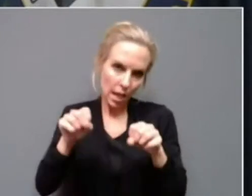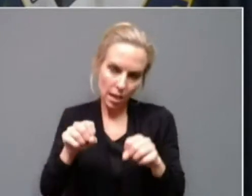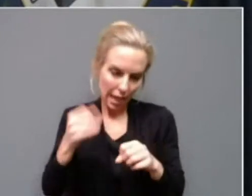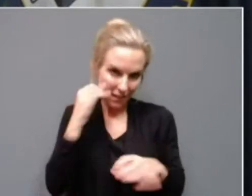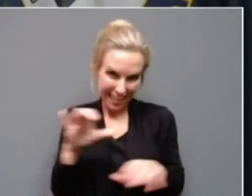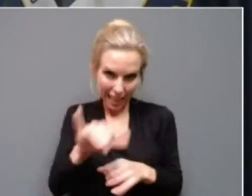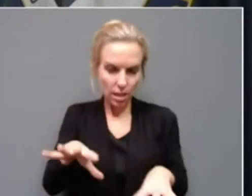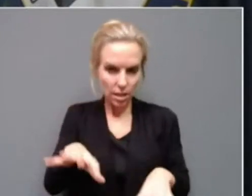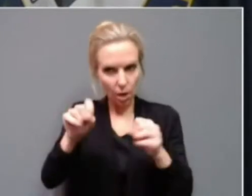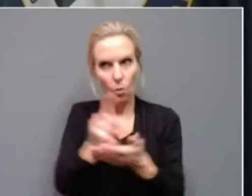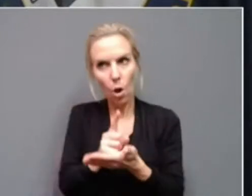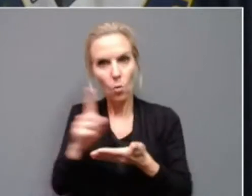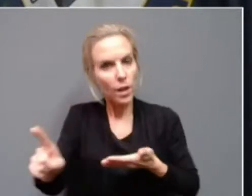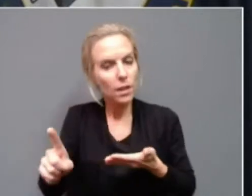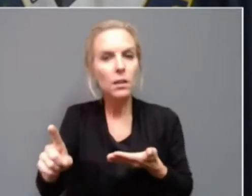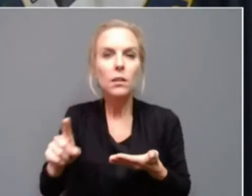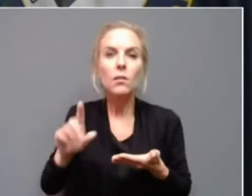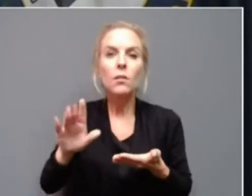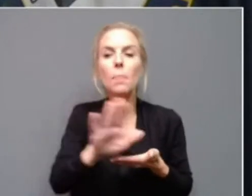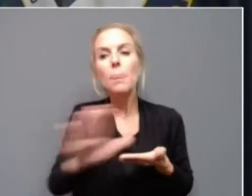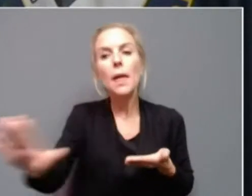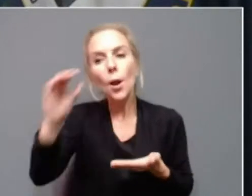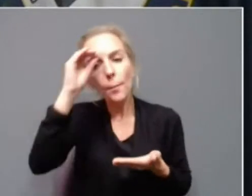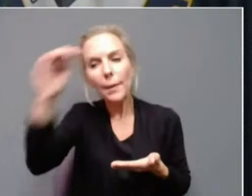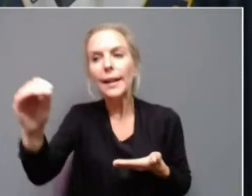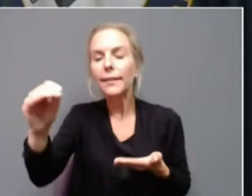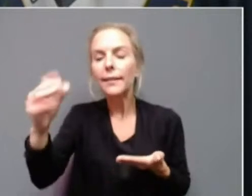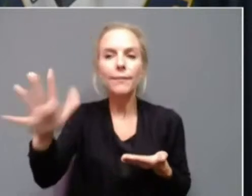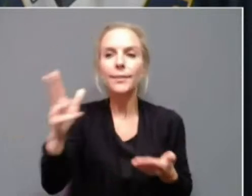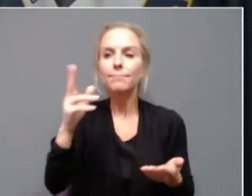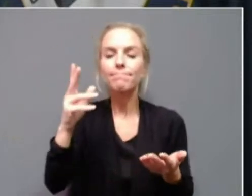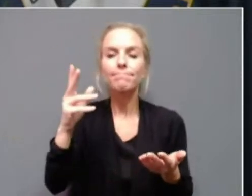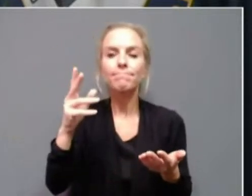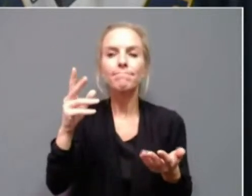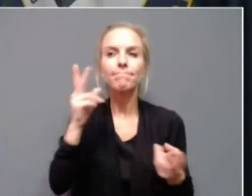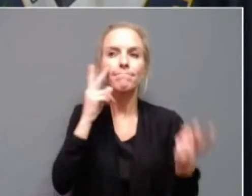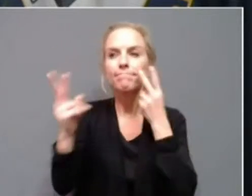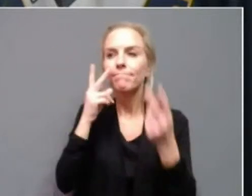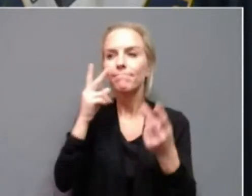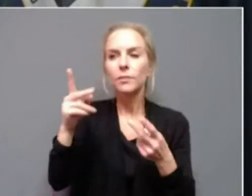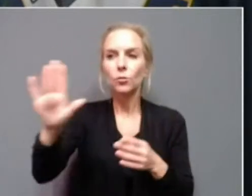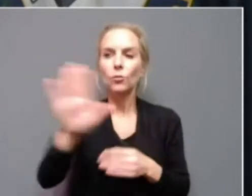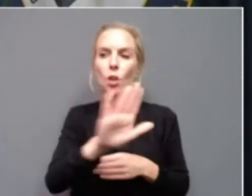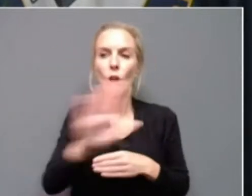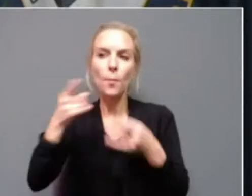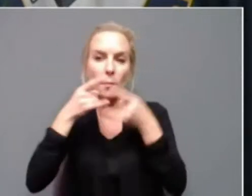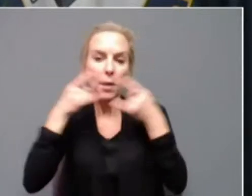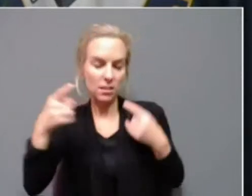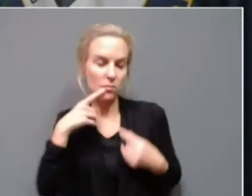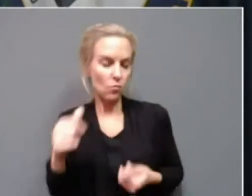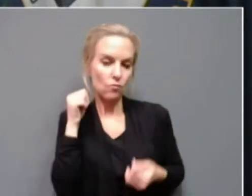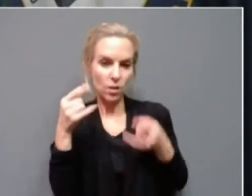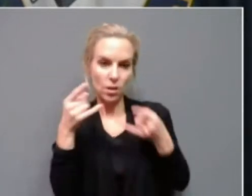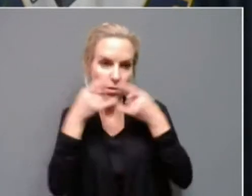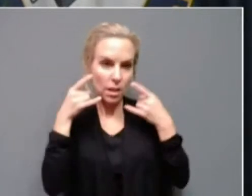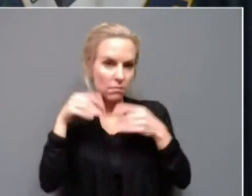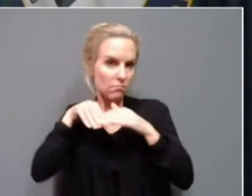and we've seen what their opinions are out there on masking. Actually, many of them said they wouldn't wear a mask in the Capitol